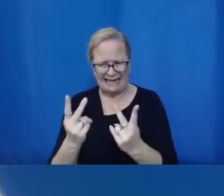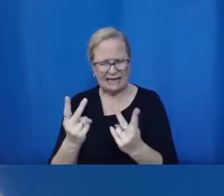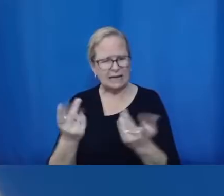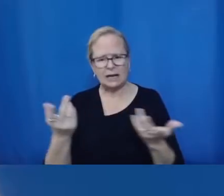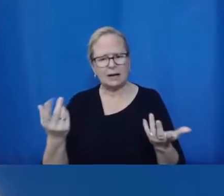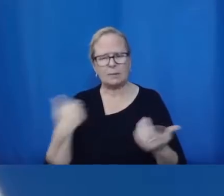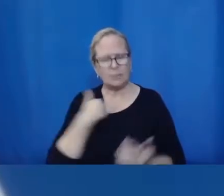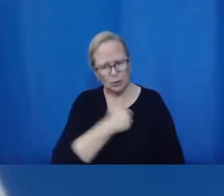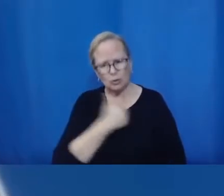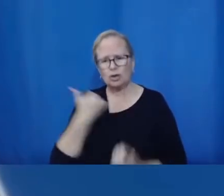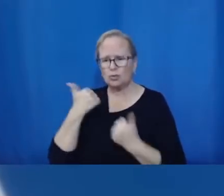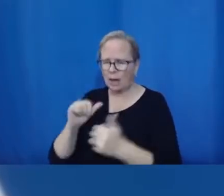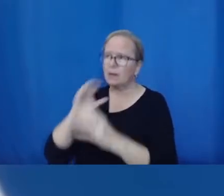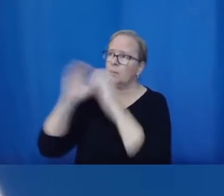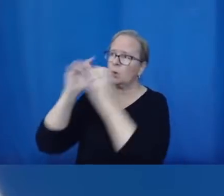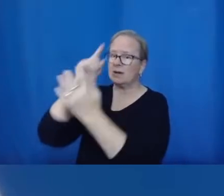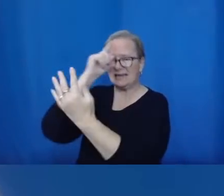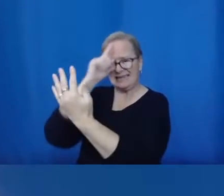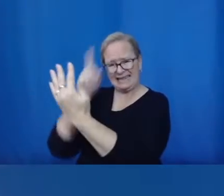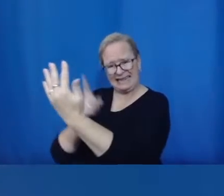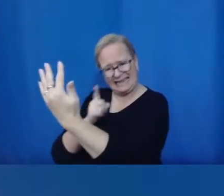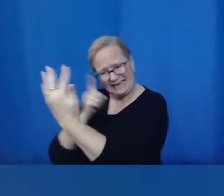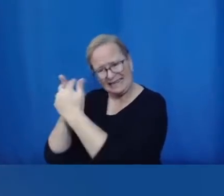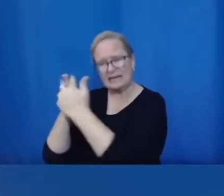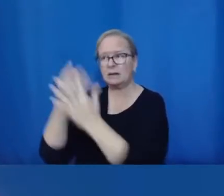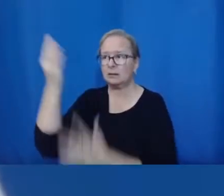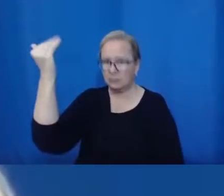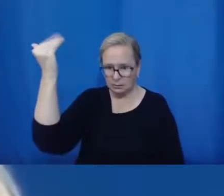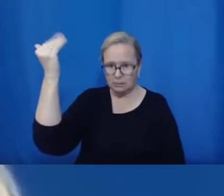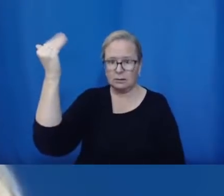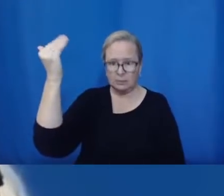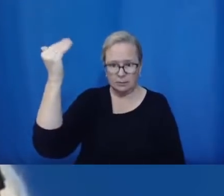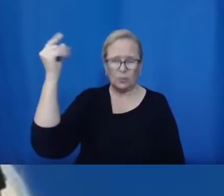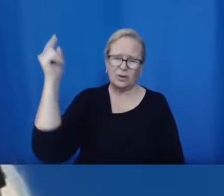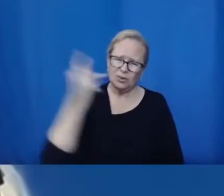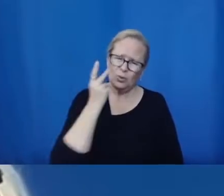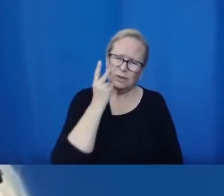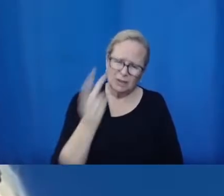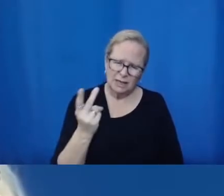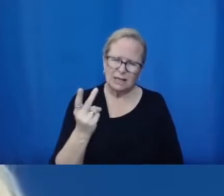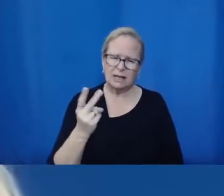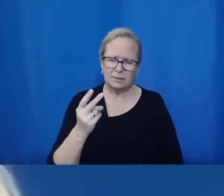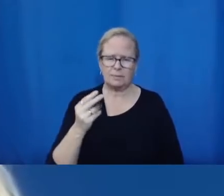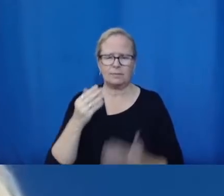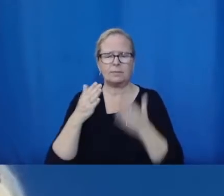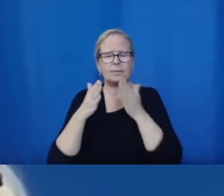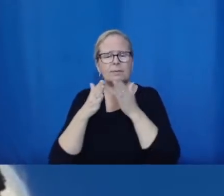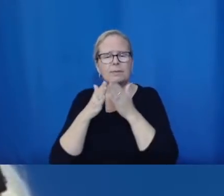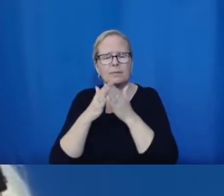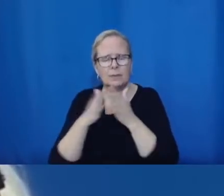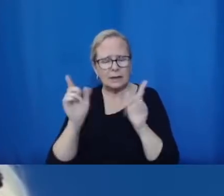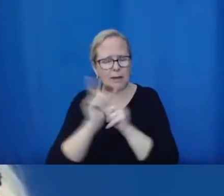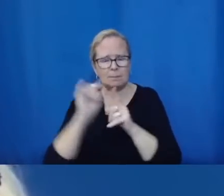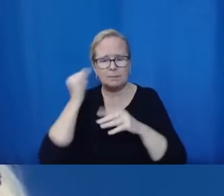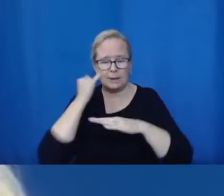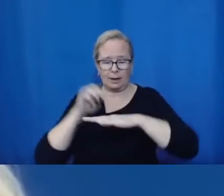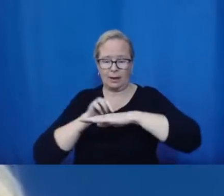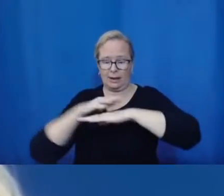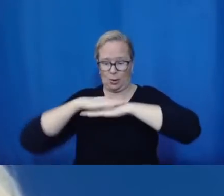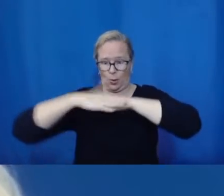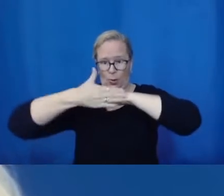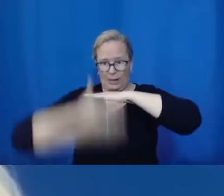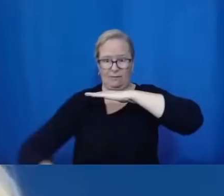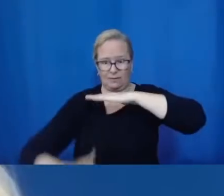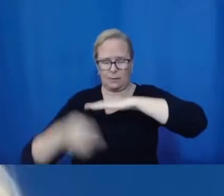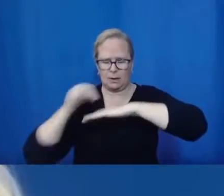your government and the public. Alberta is at the edge of a precipice, but it is a precipice